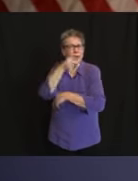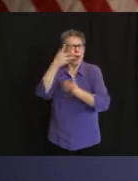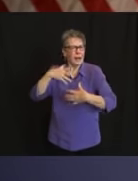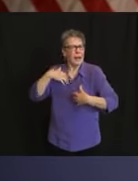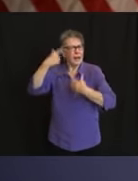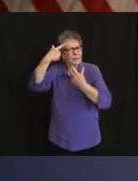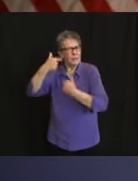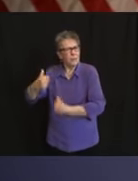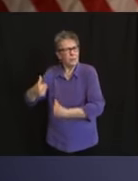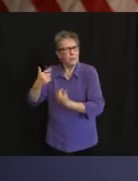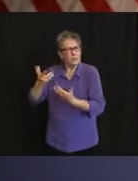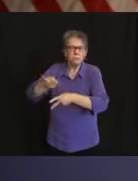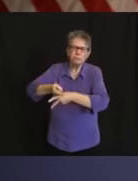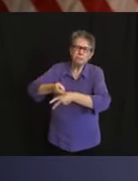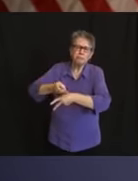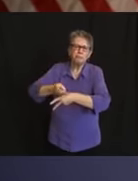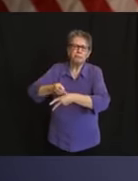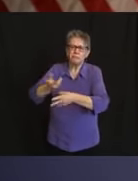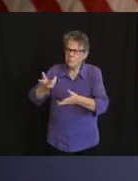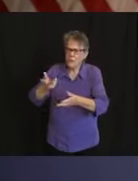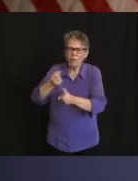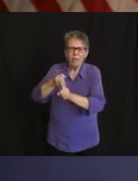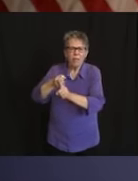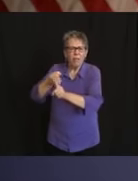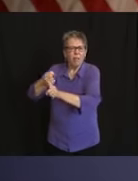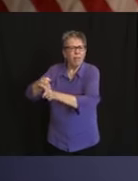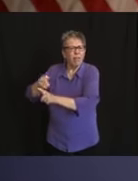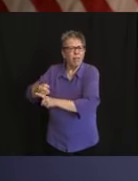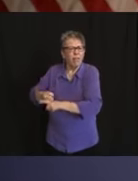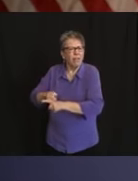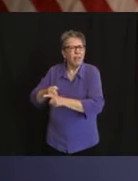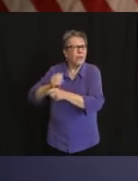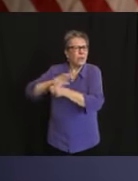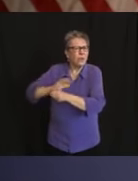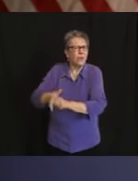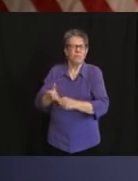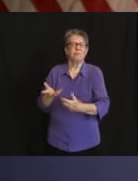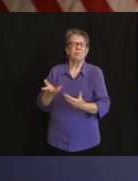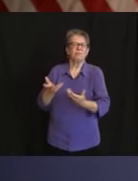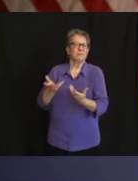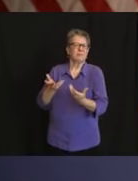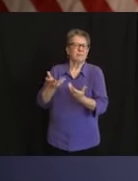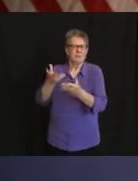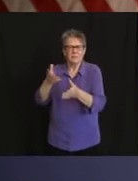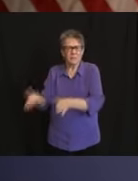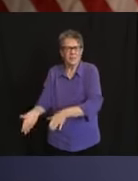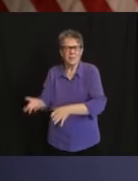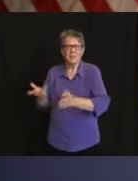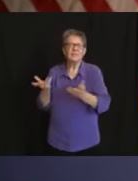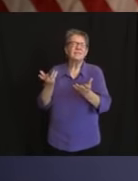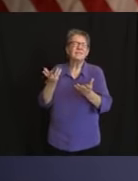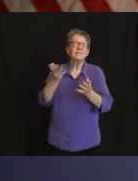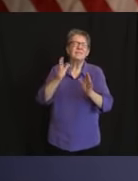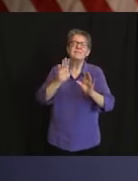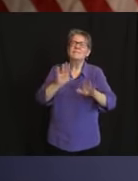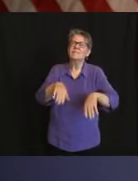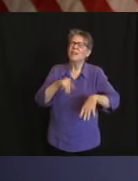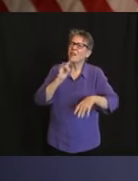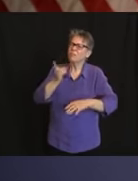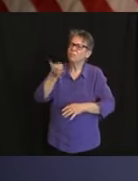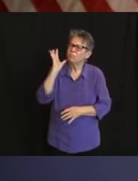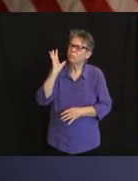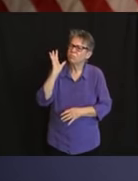then to this virus to the mix, not only do you throw gasoline on a healthcare fire in